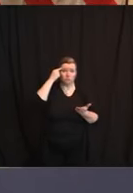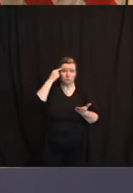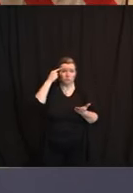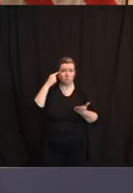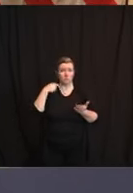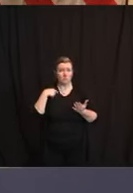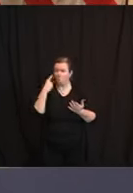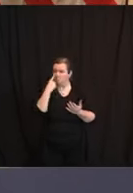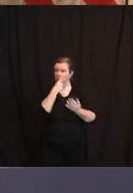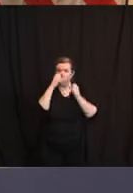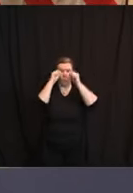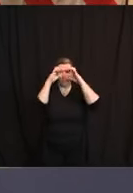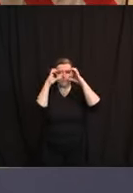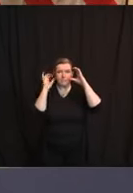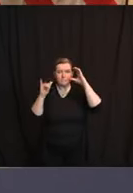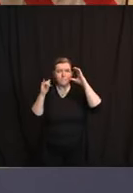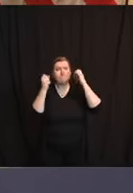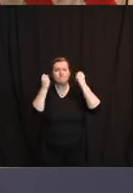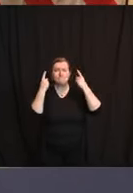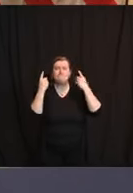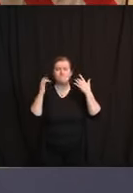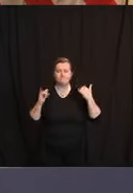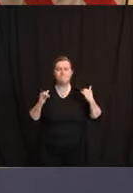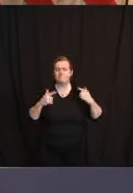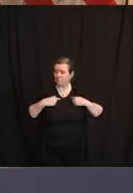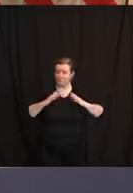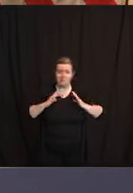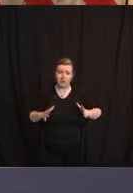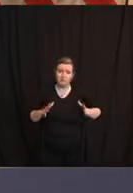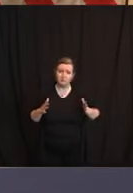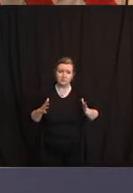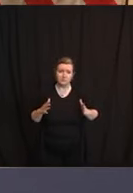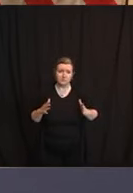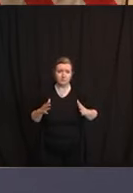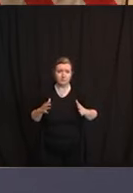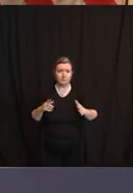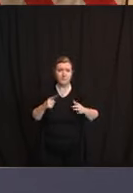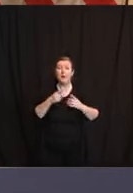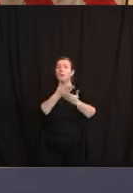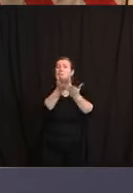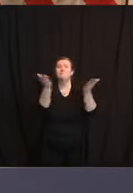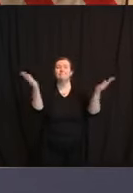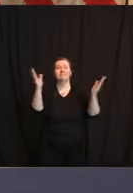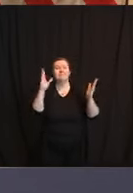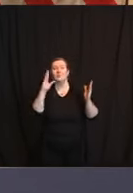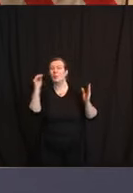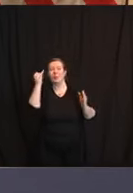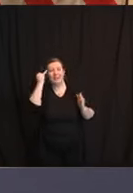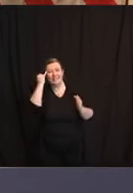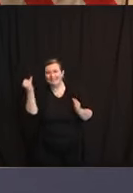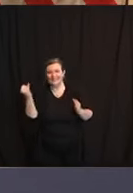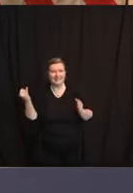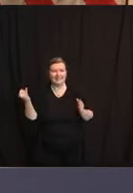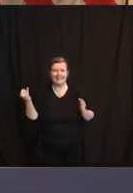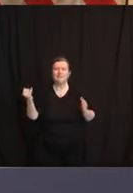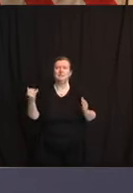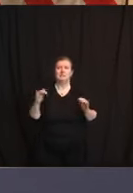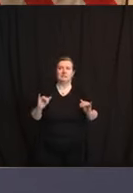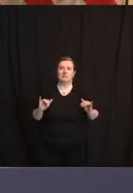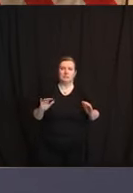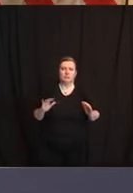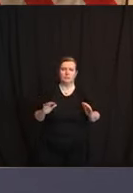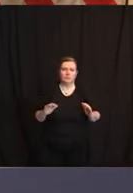win, lose, or draw. I know that for sure. But you have no idea, folks, what it is like walking